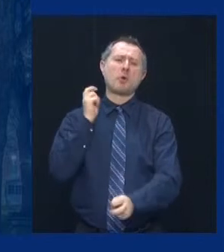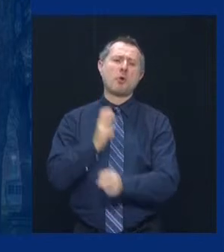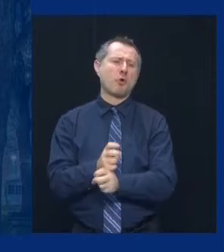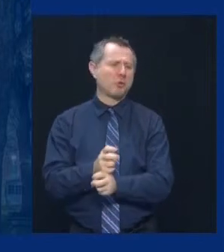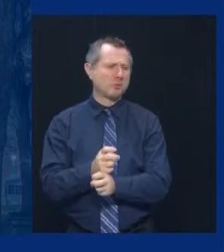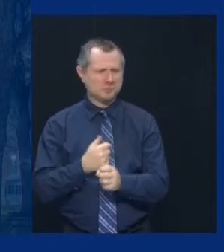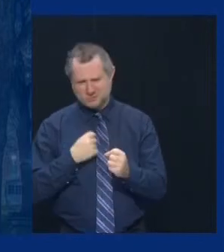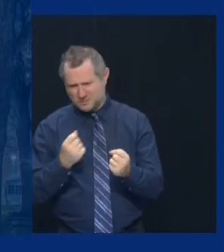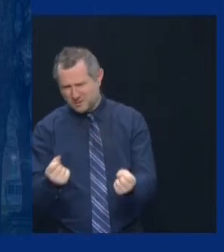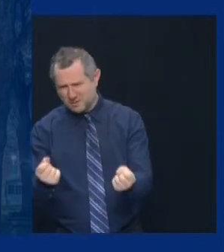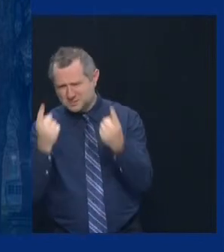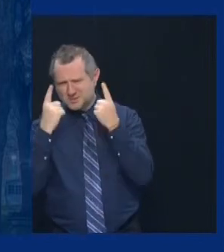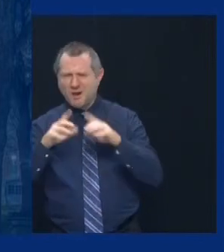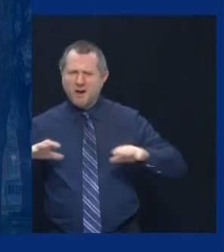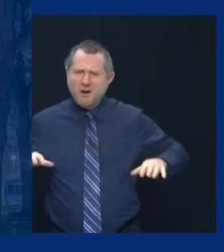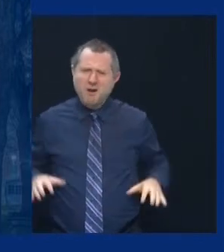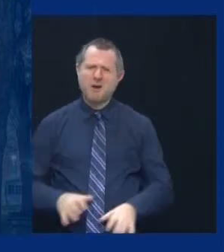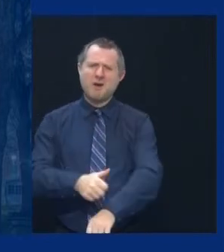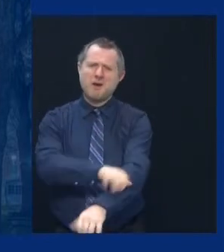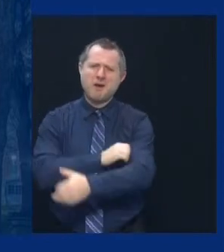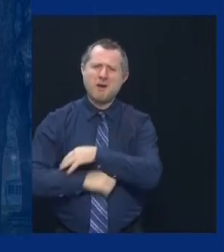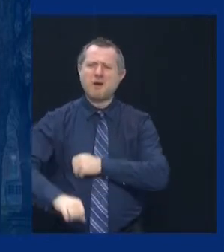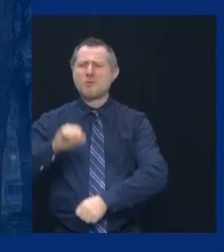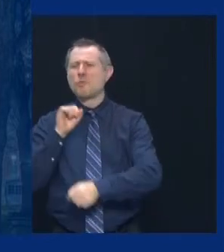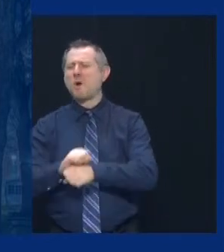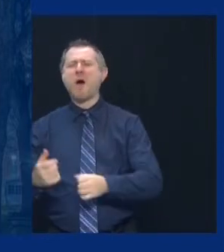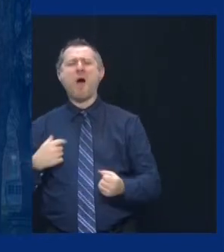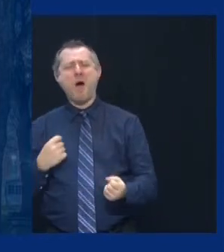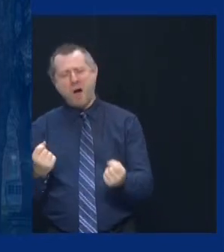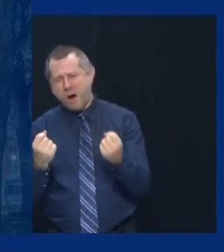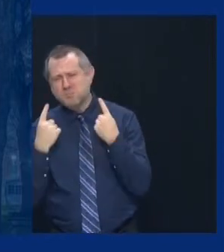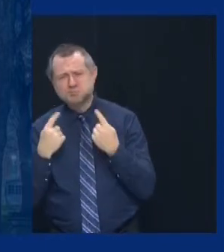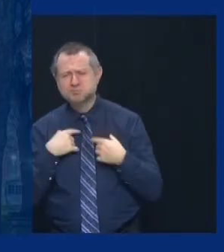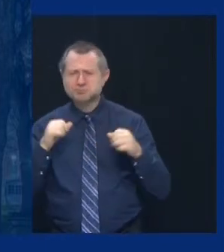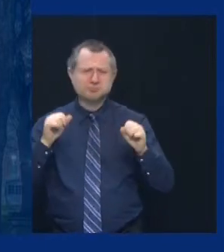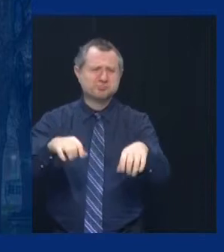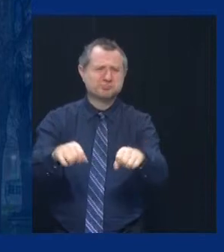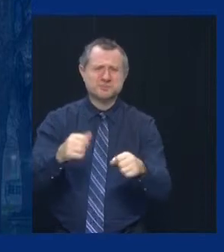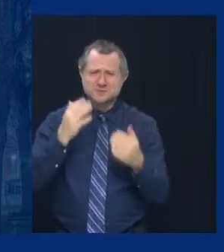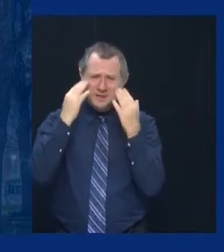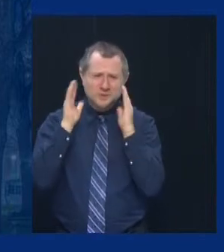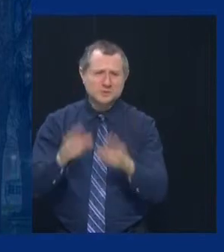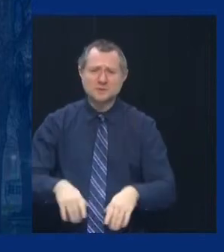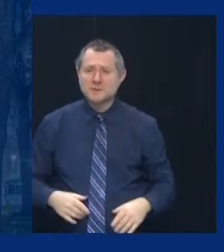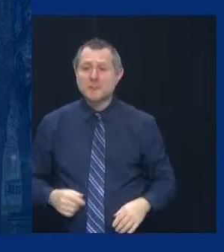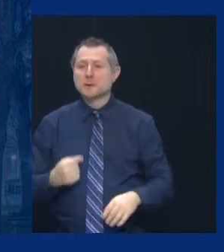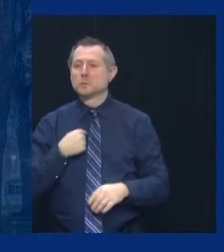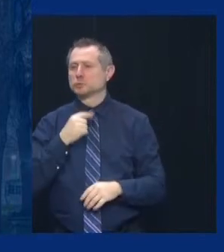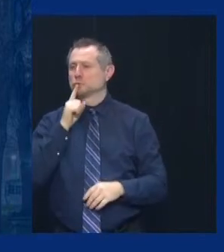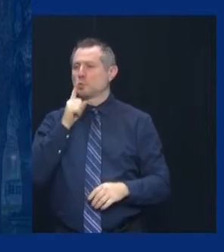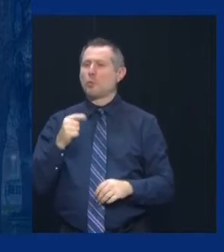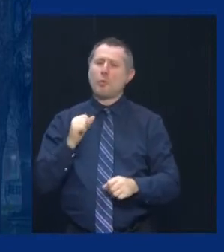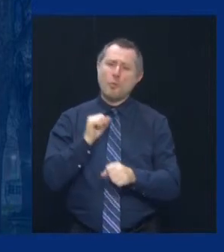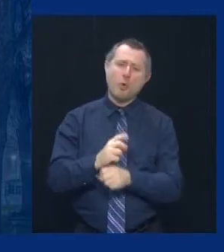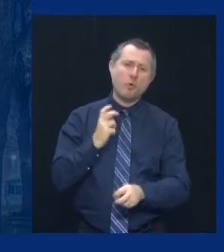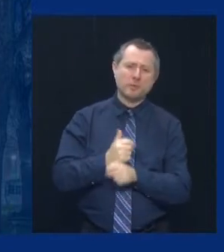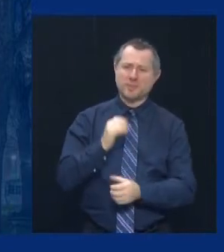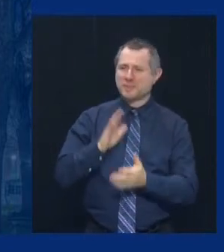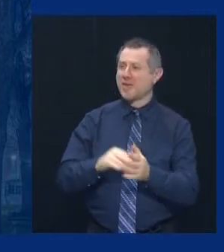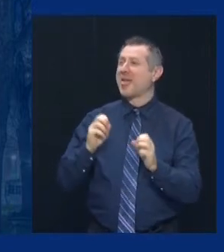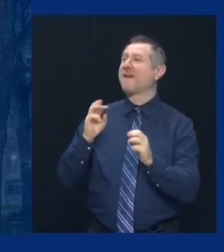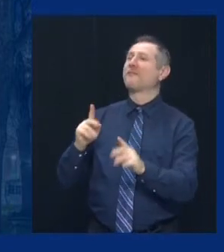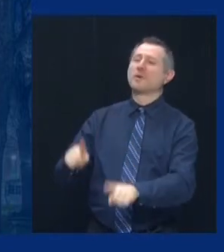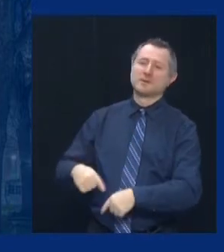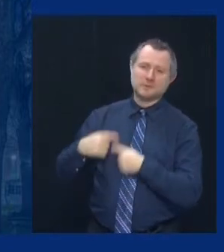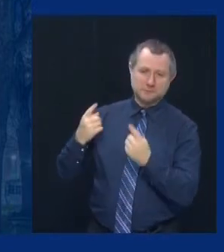and performed better than any commissioner in their position, frankly, in decades. There has